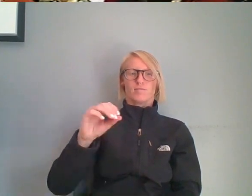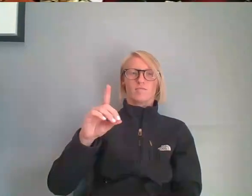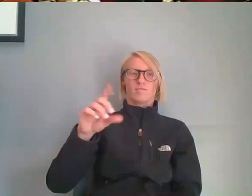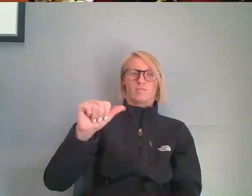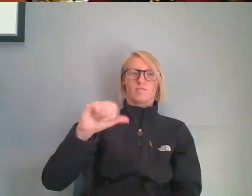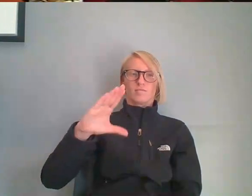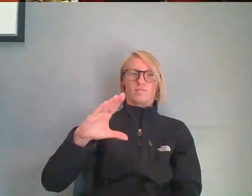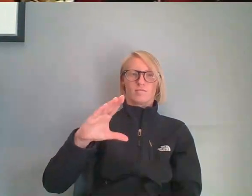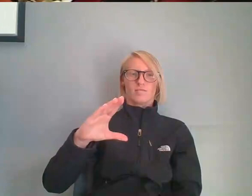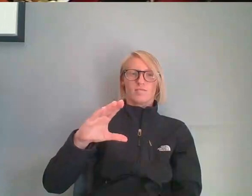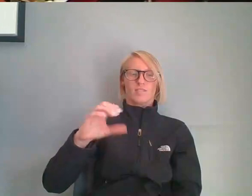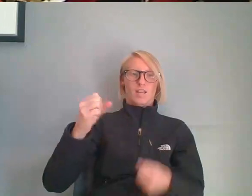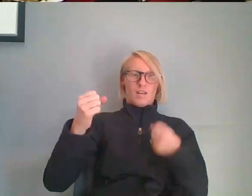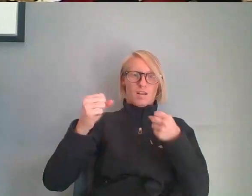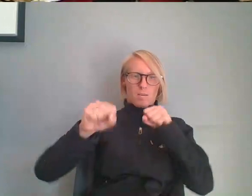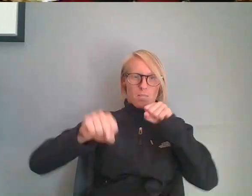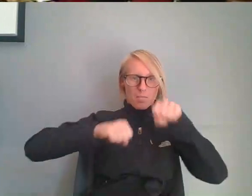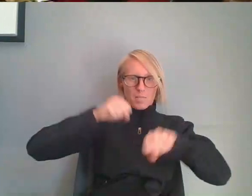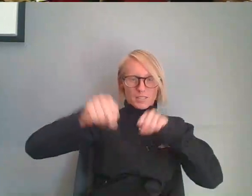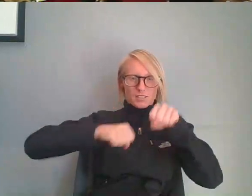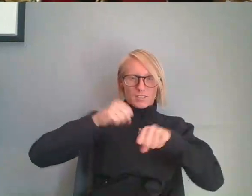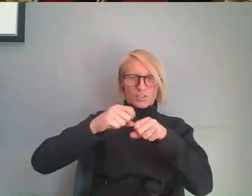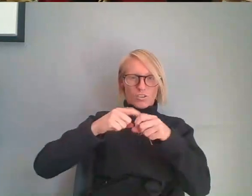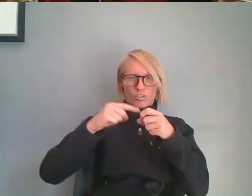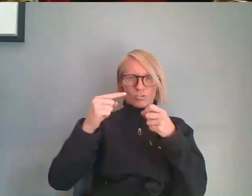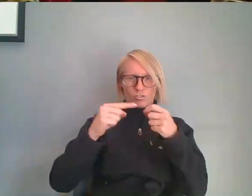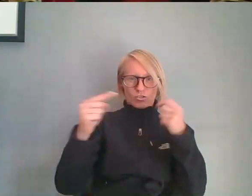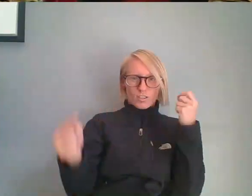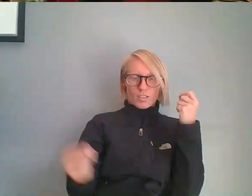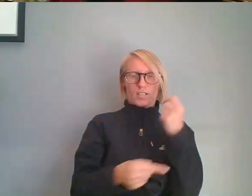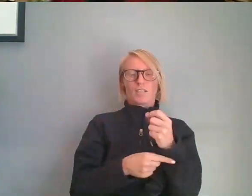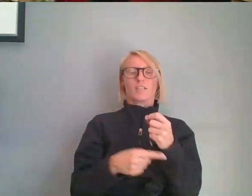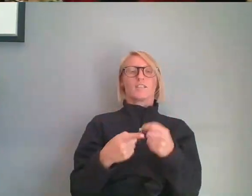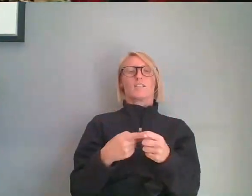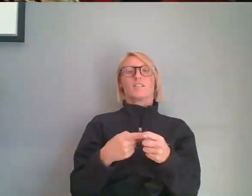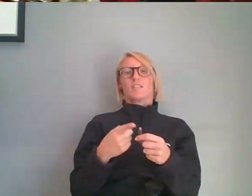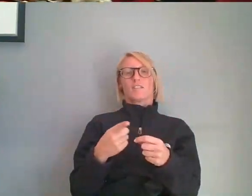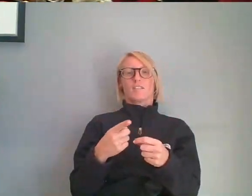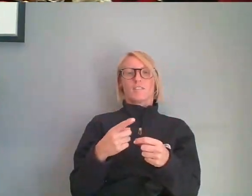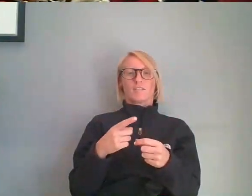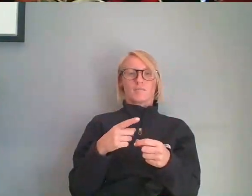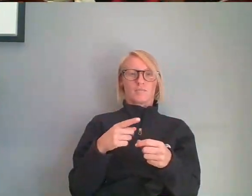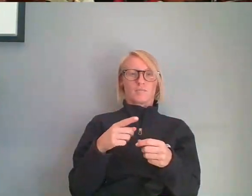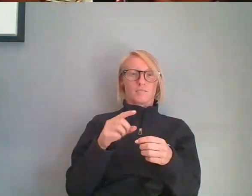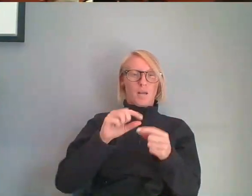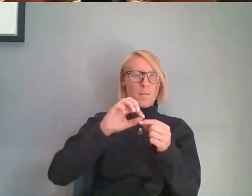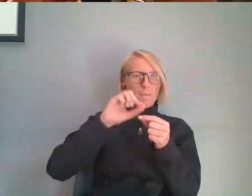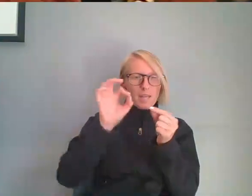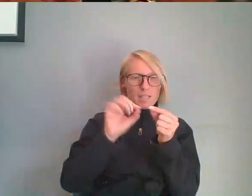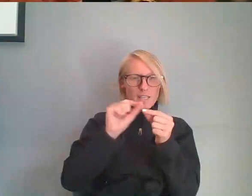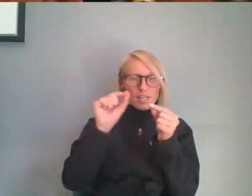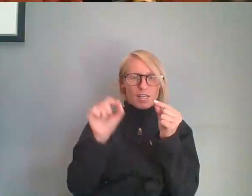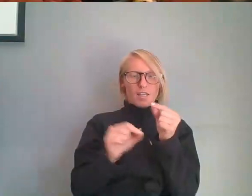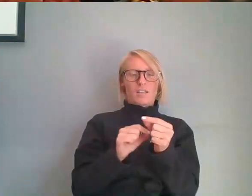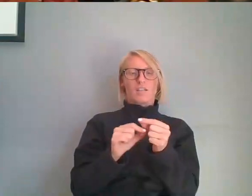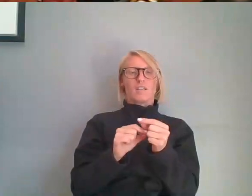Bicycle chain. Skateboard. Bananas. Purple.